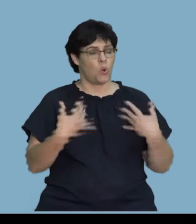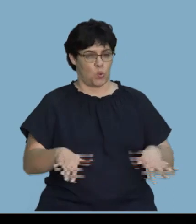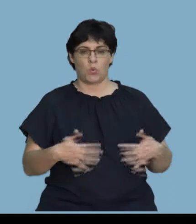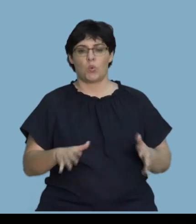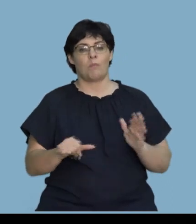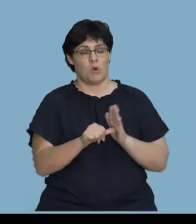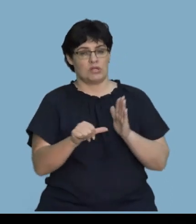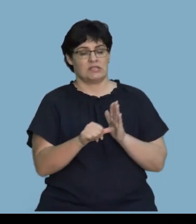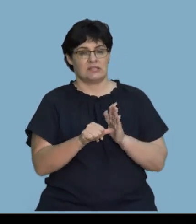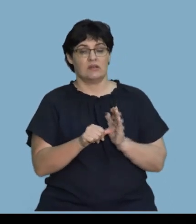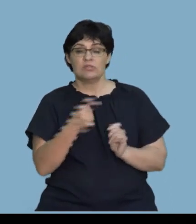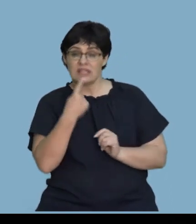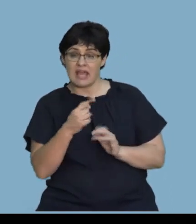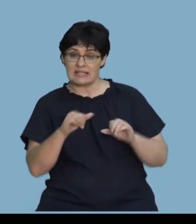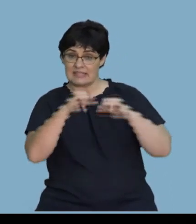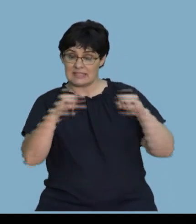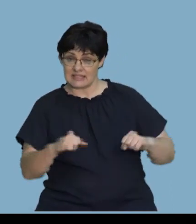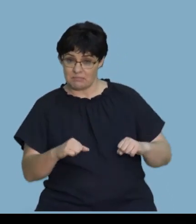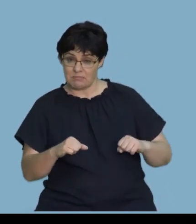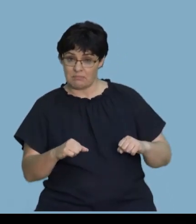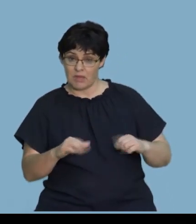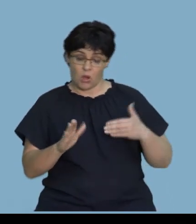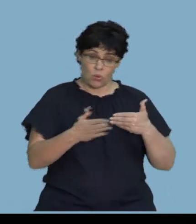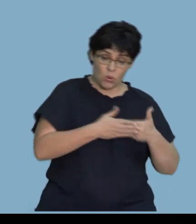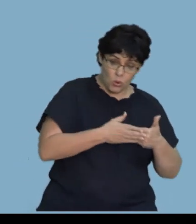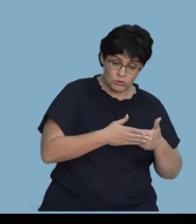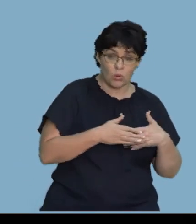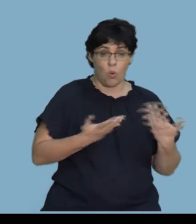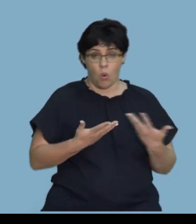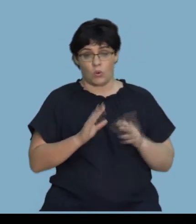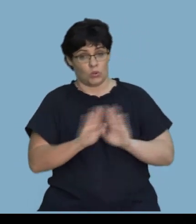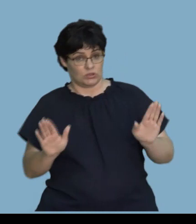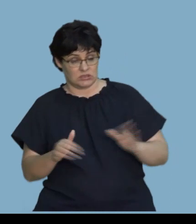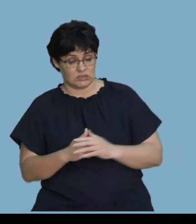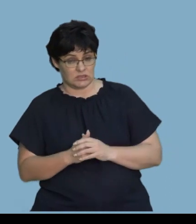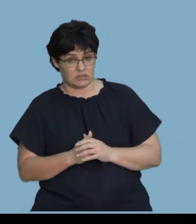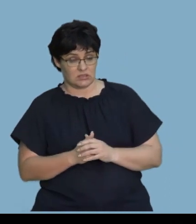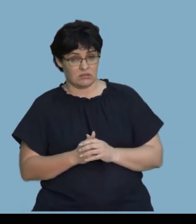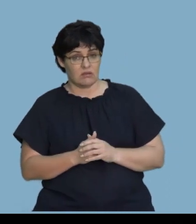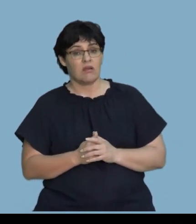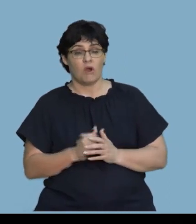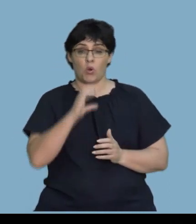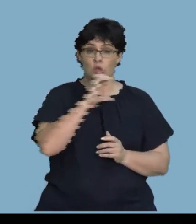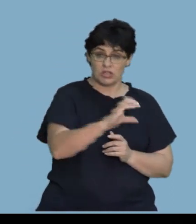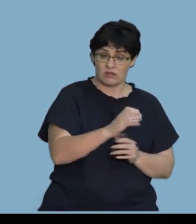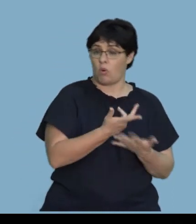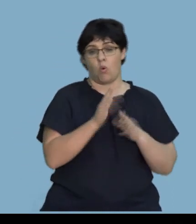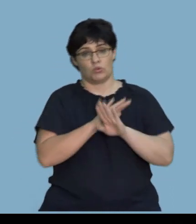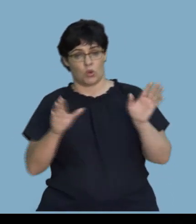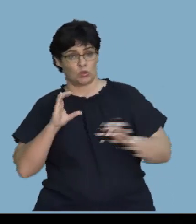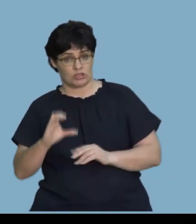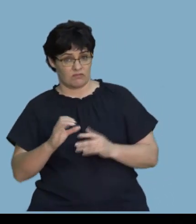in terms of whether the system should be considered as a closed system or not. Okay, are there conservative forces or